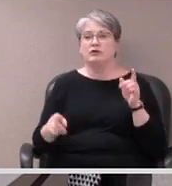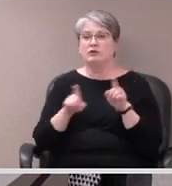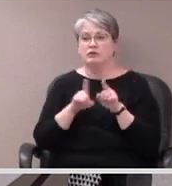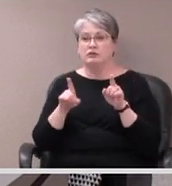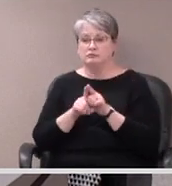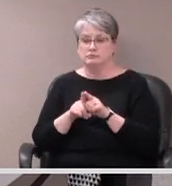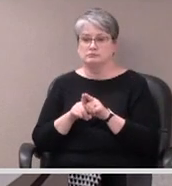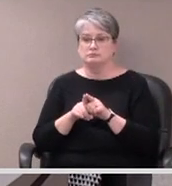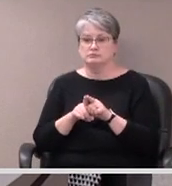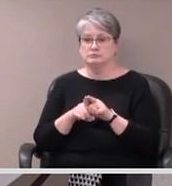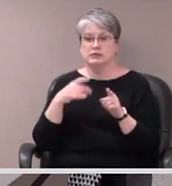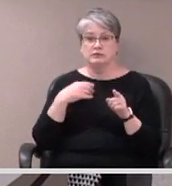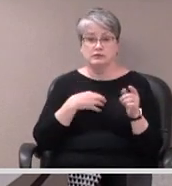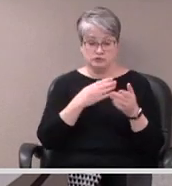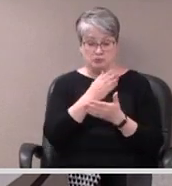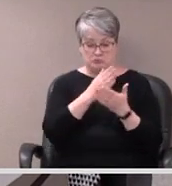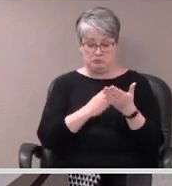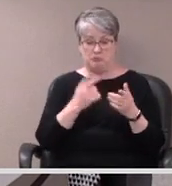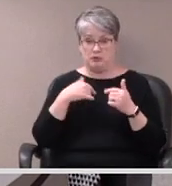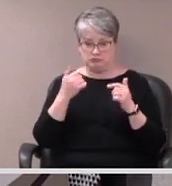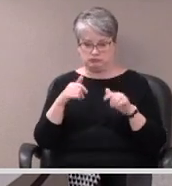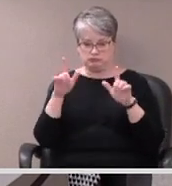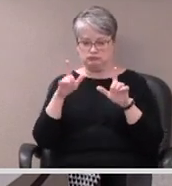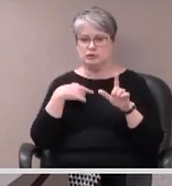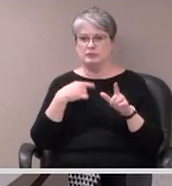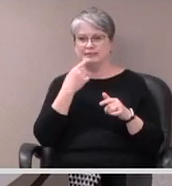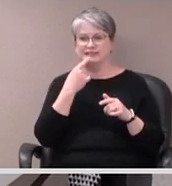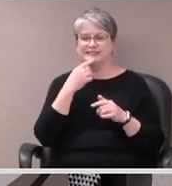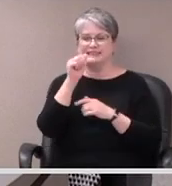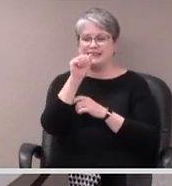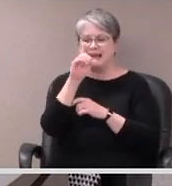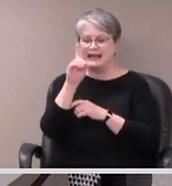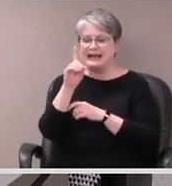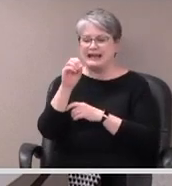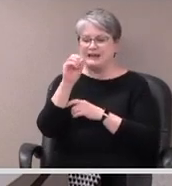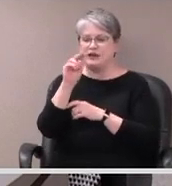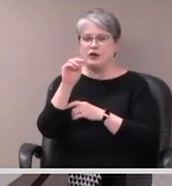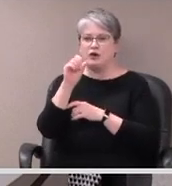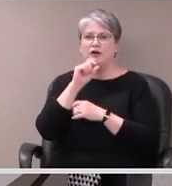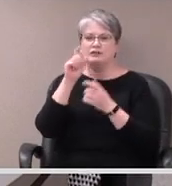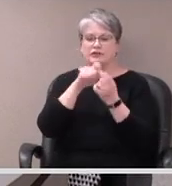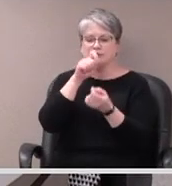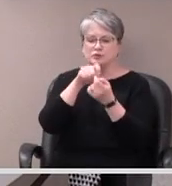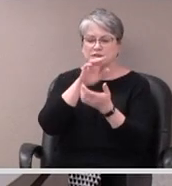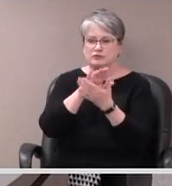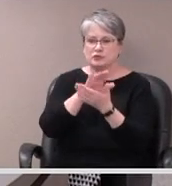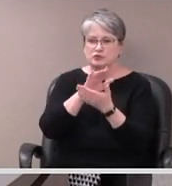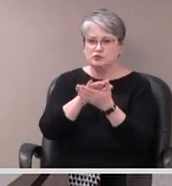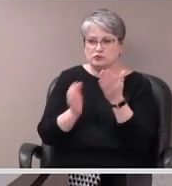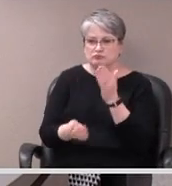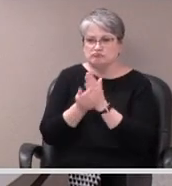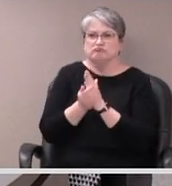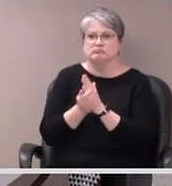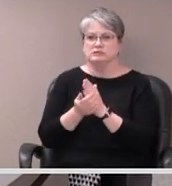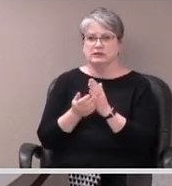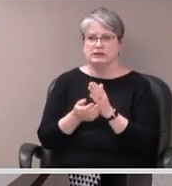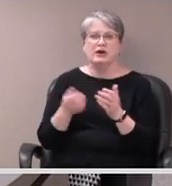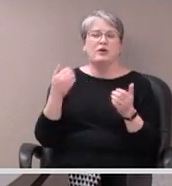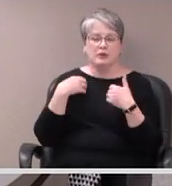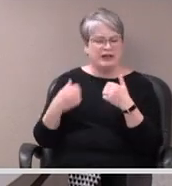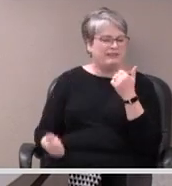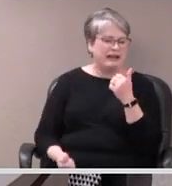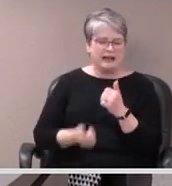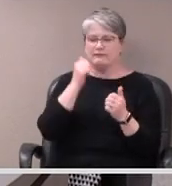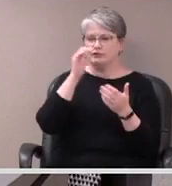a section that tells you about the add-ons for a particular school. And so we have that for every